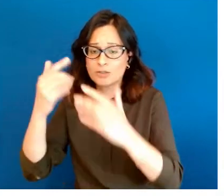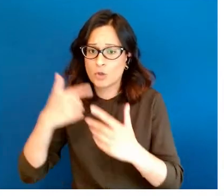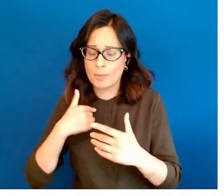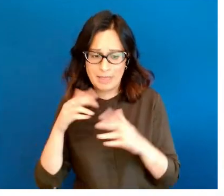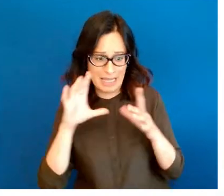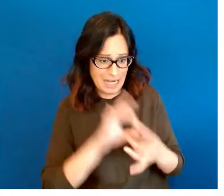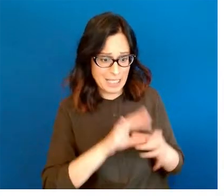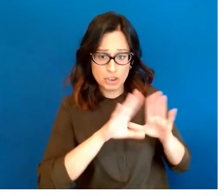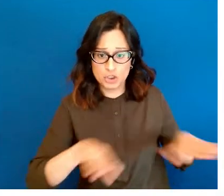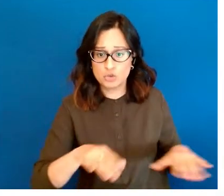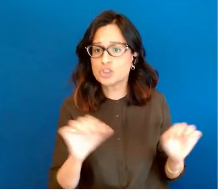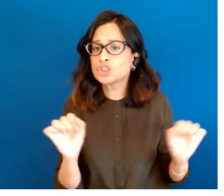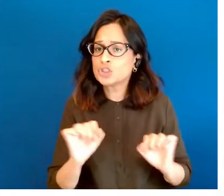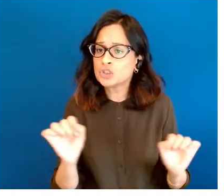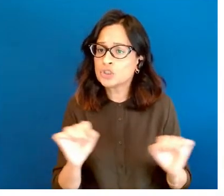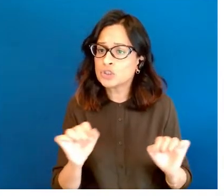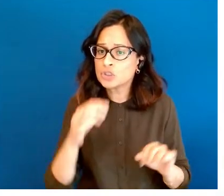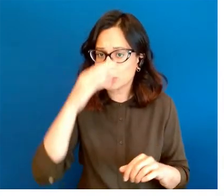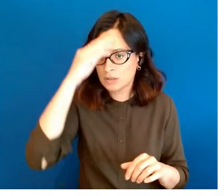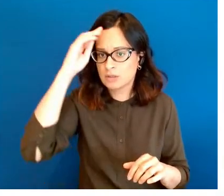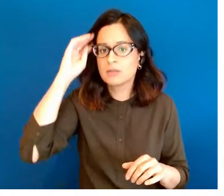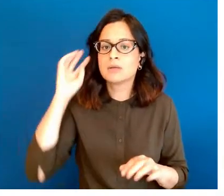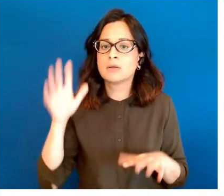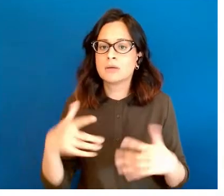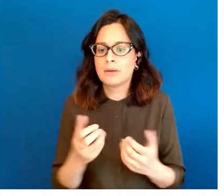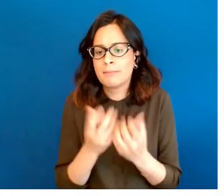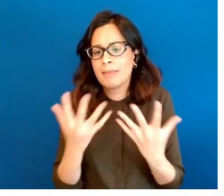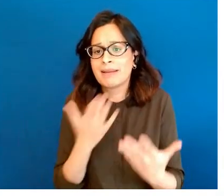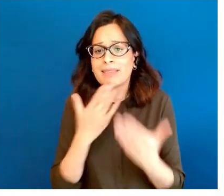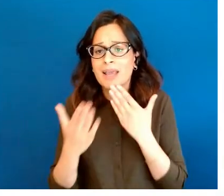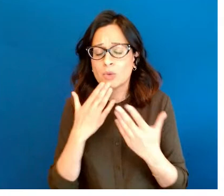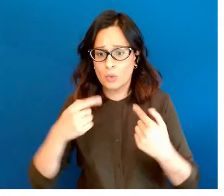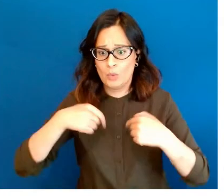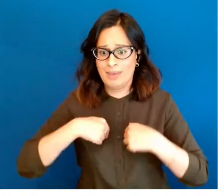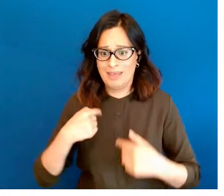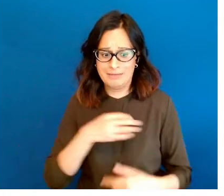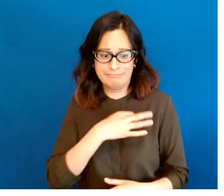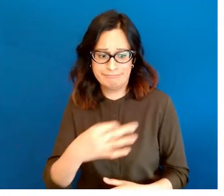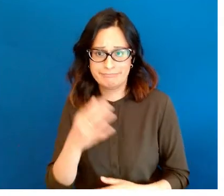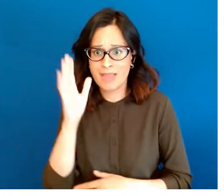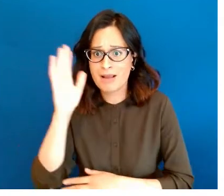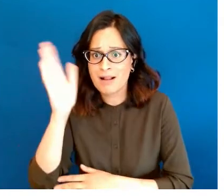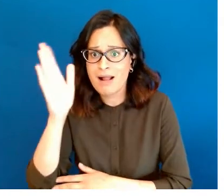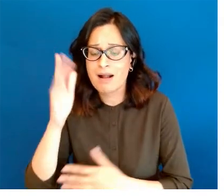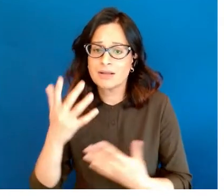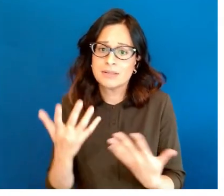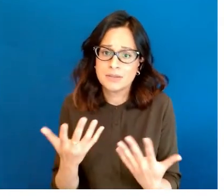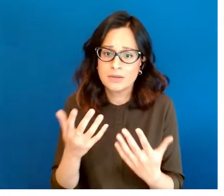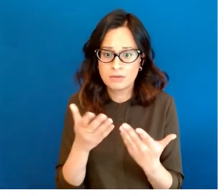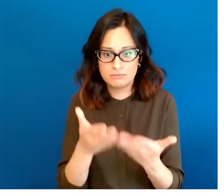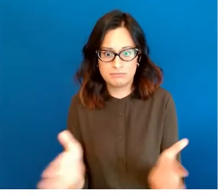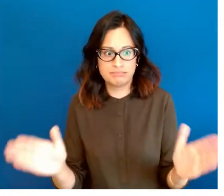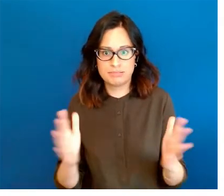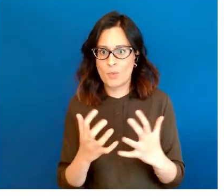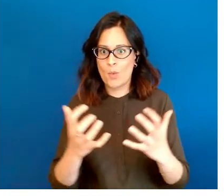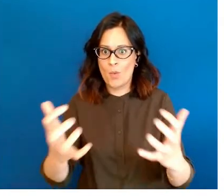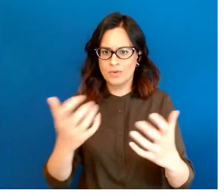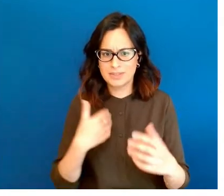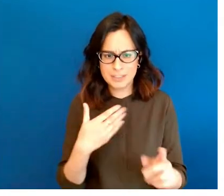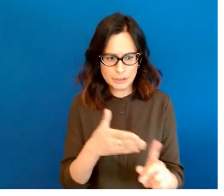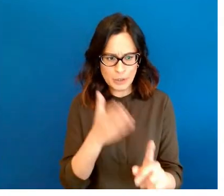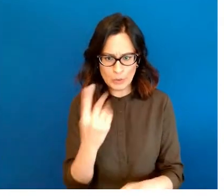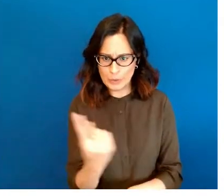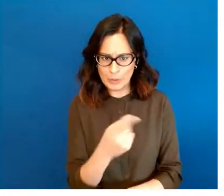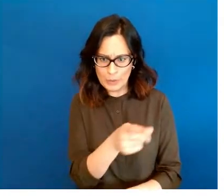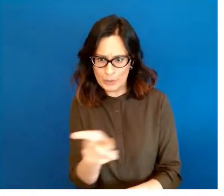here. Many thanks for the opportunity to speak to such a wide audience. I noticed that most of you